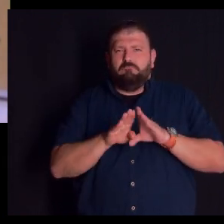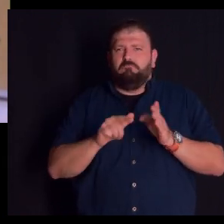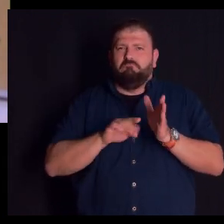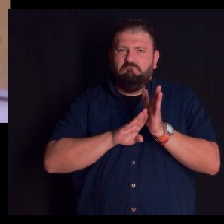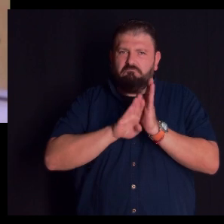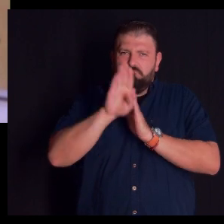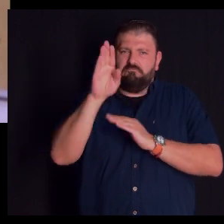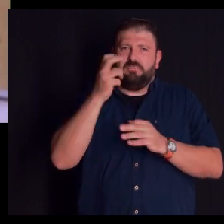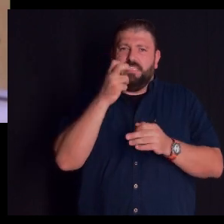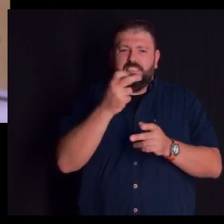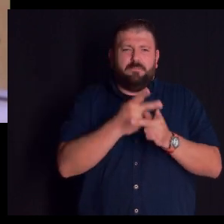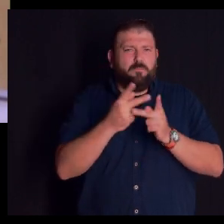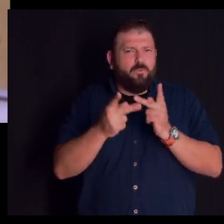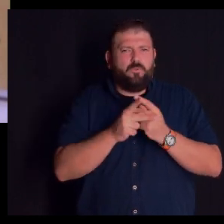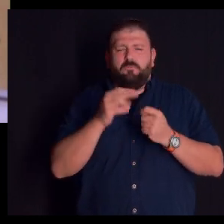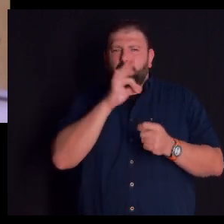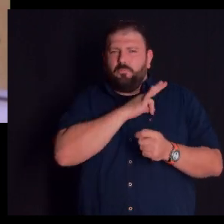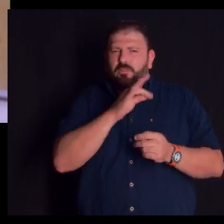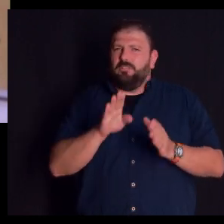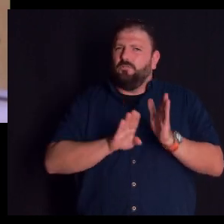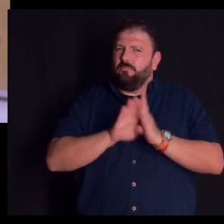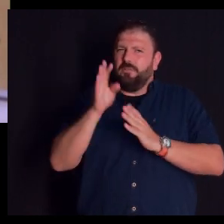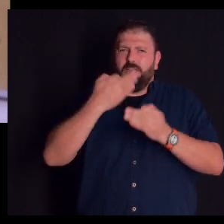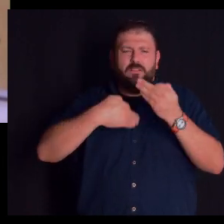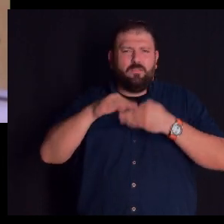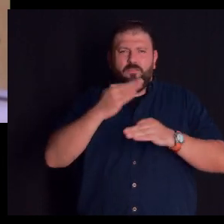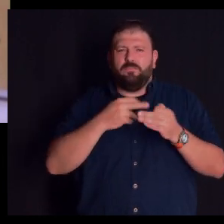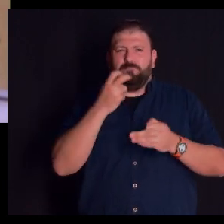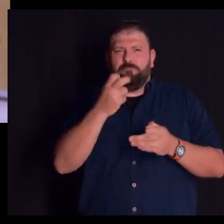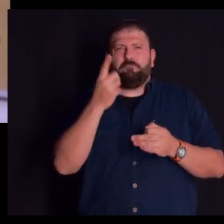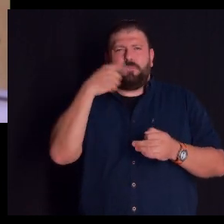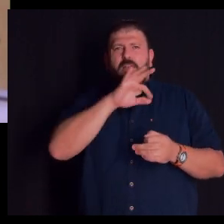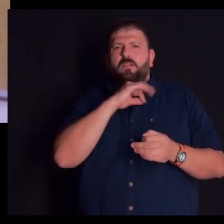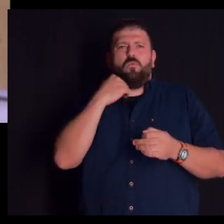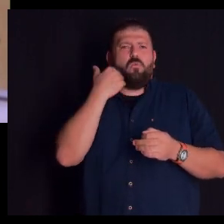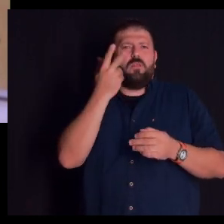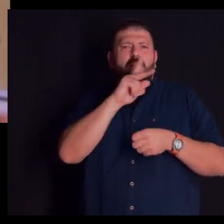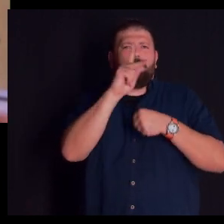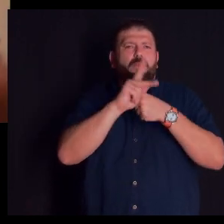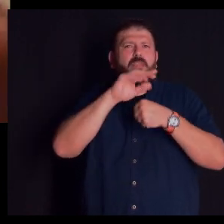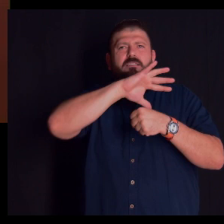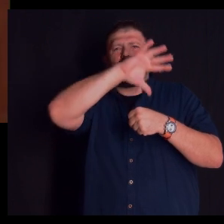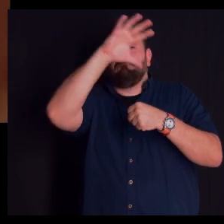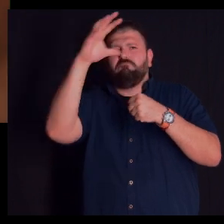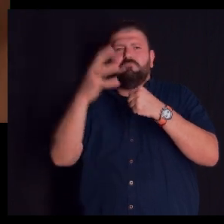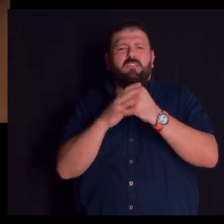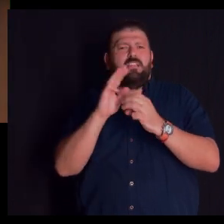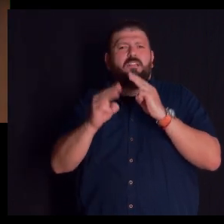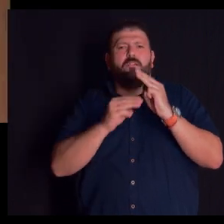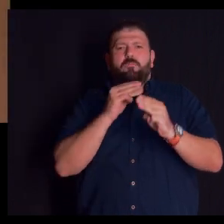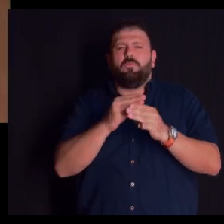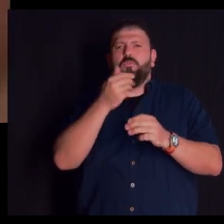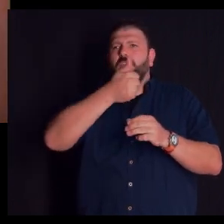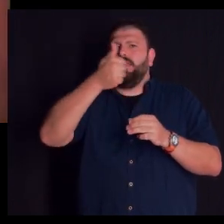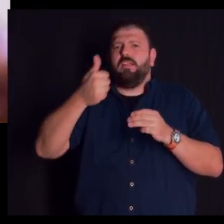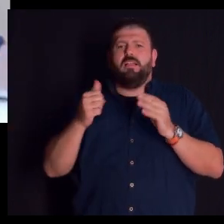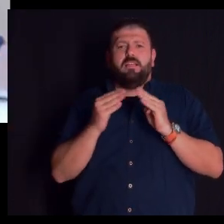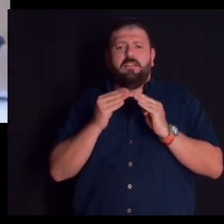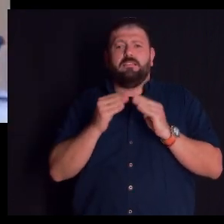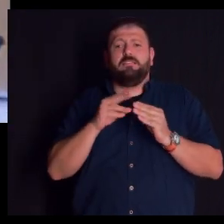Jorge Vergara envisioned from the beginning, hitting every corner, every country in this